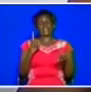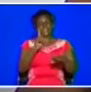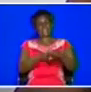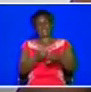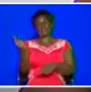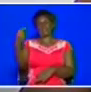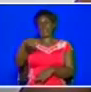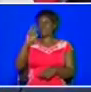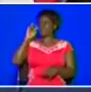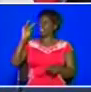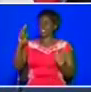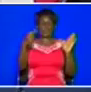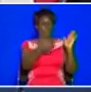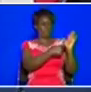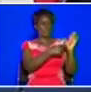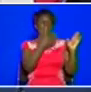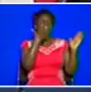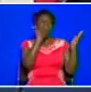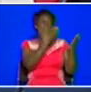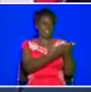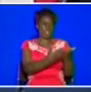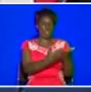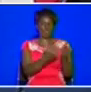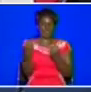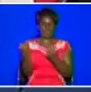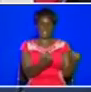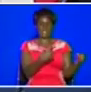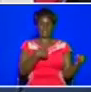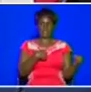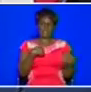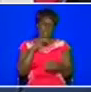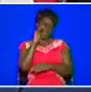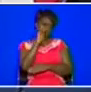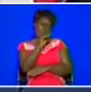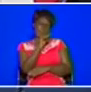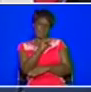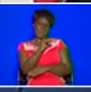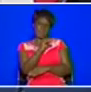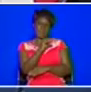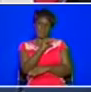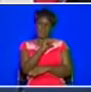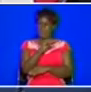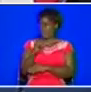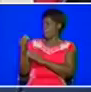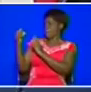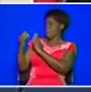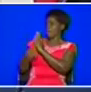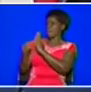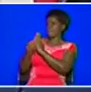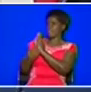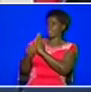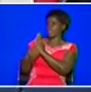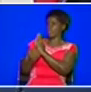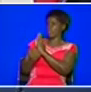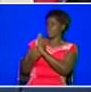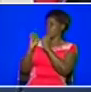be with us on Checkpoint tonight. Thank you for having me, Vanya. Great. So let me start by just asking about, you know, the manifesto and the day it was launched. We